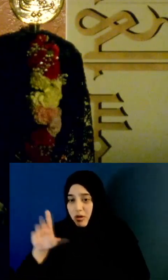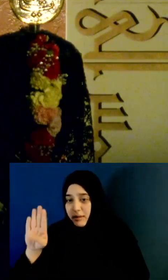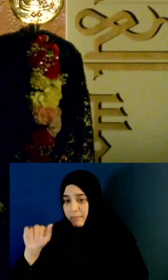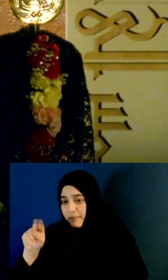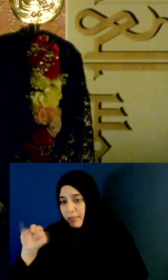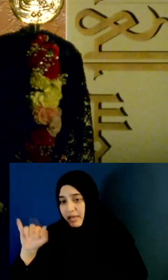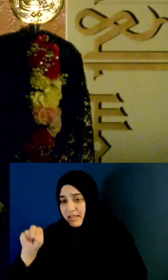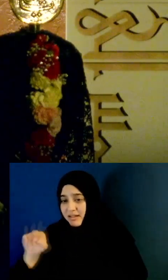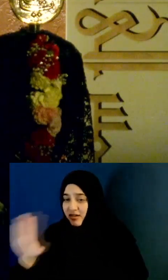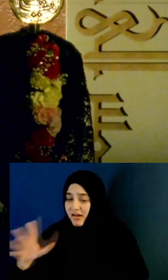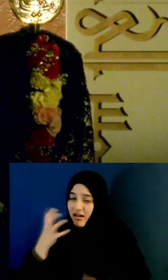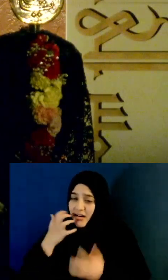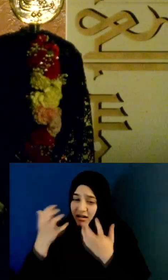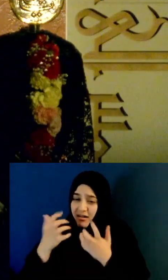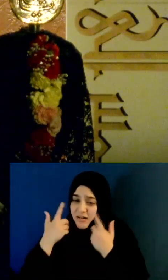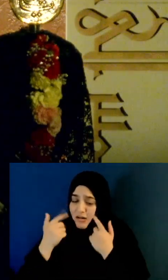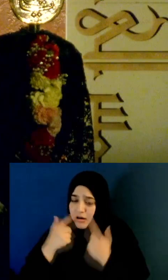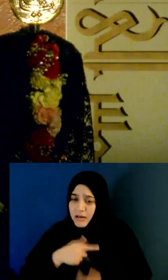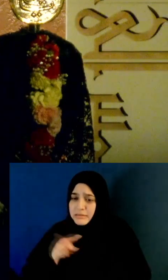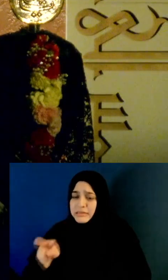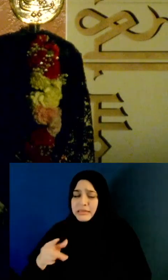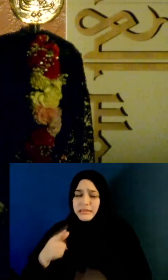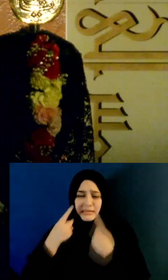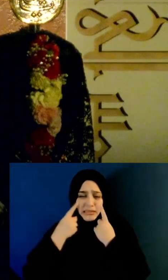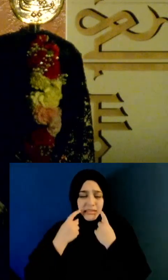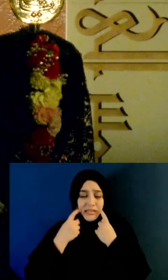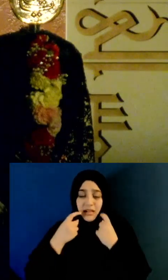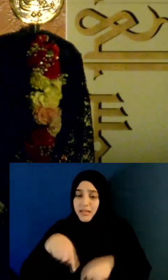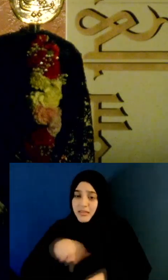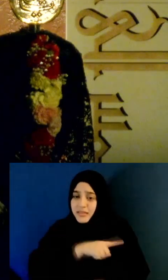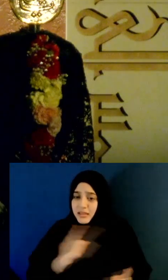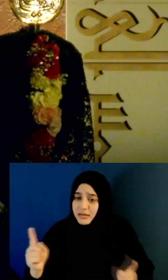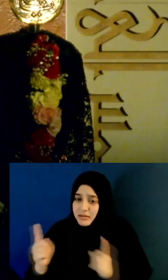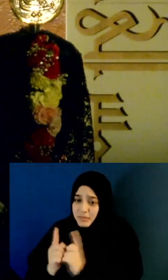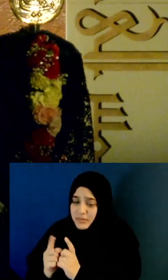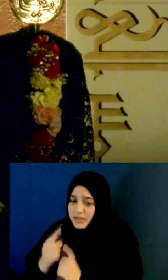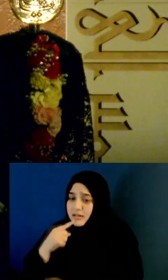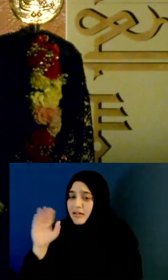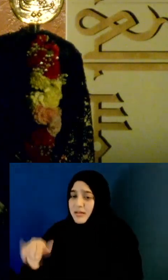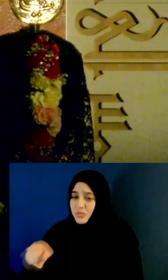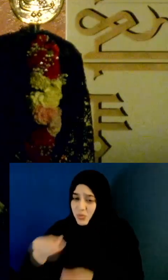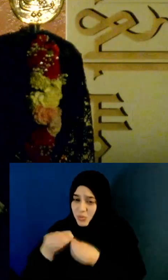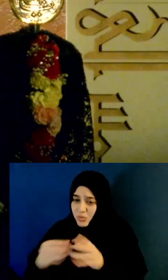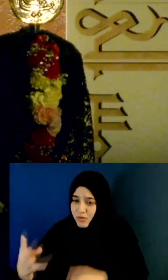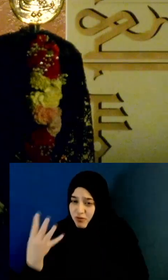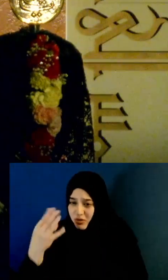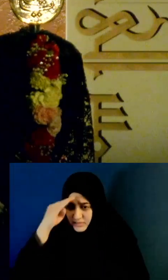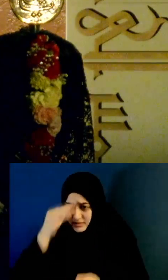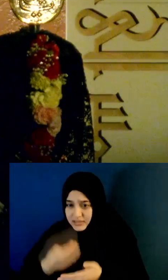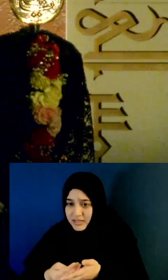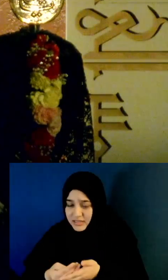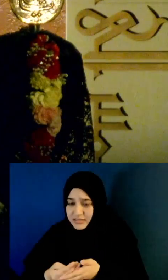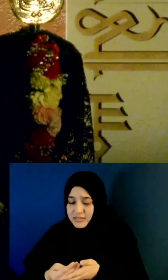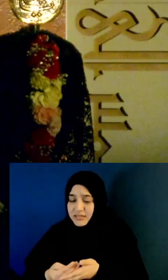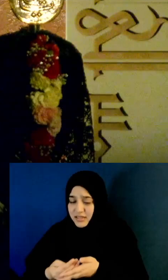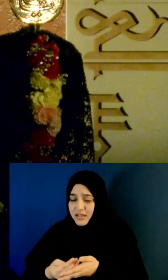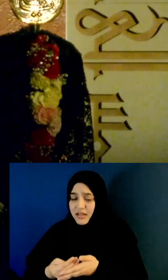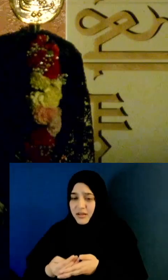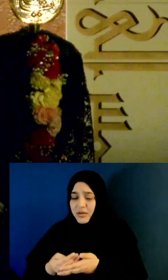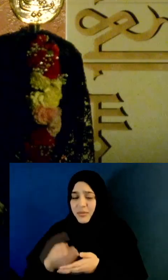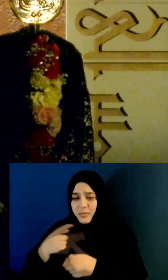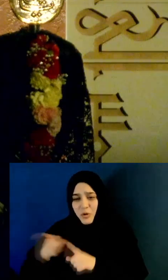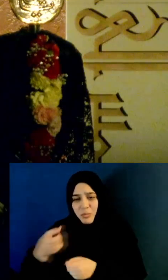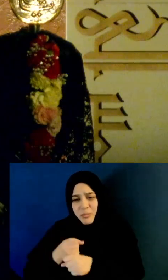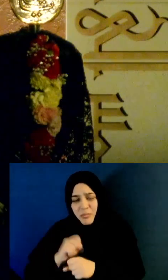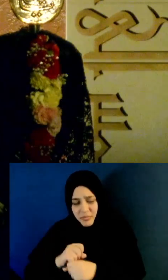Baneen, they asked Ummul Baneen, you lost 4 sons in Karbala, but you made 5 domes. She said, the 5th one